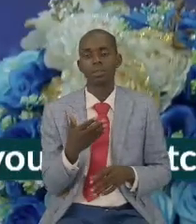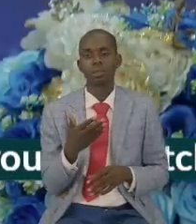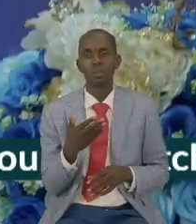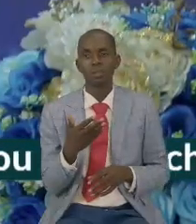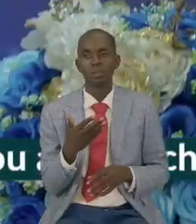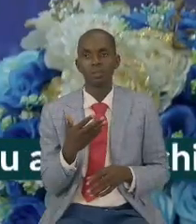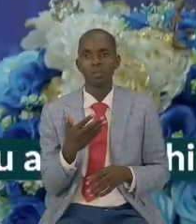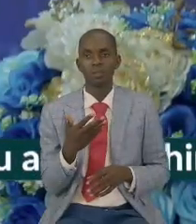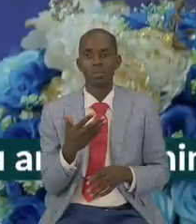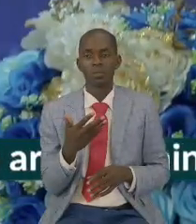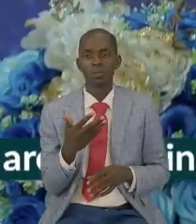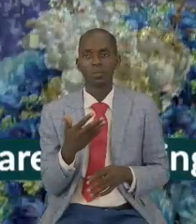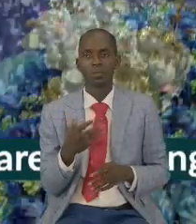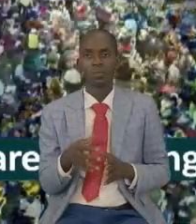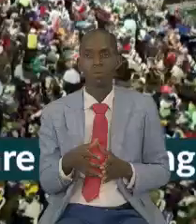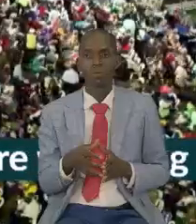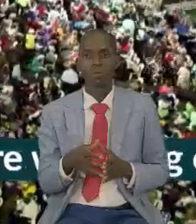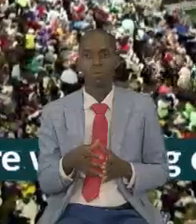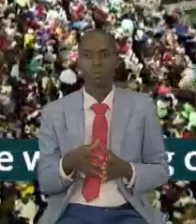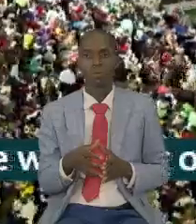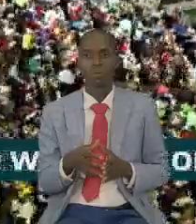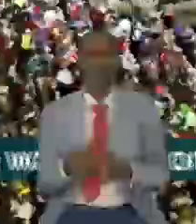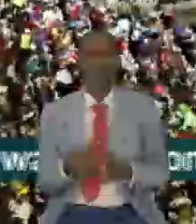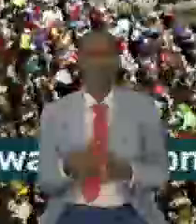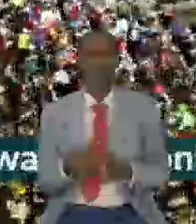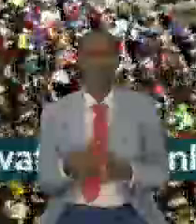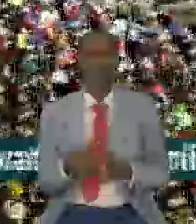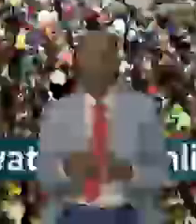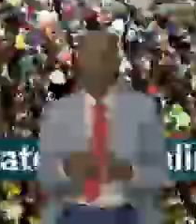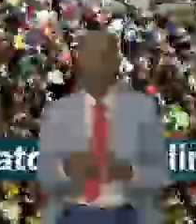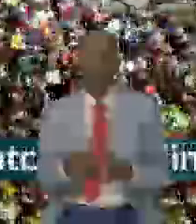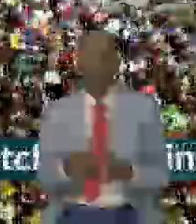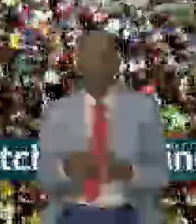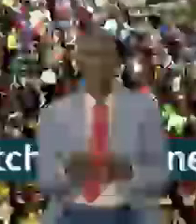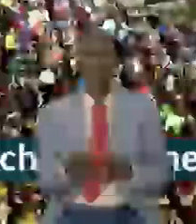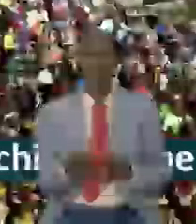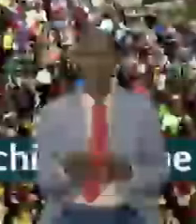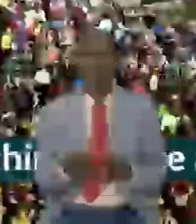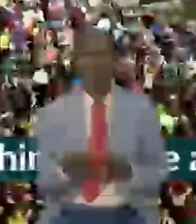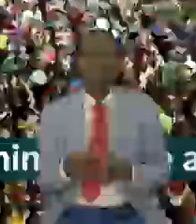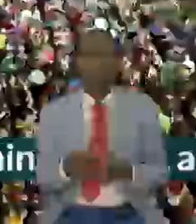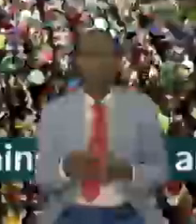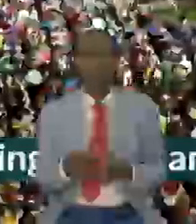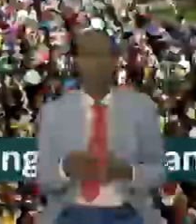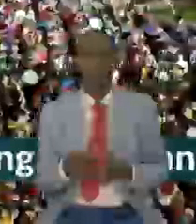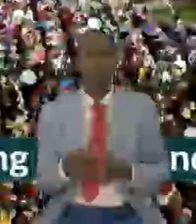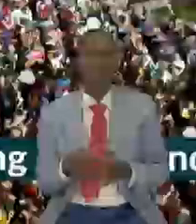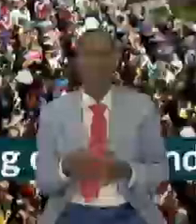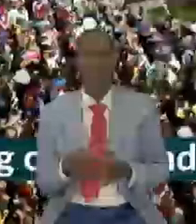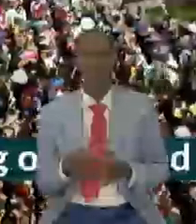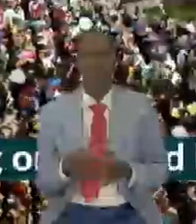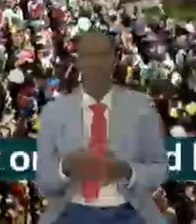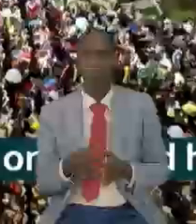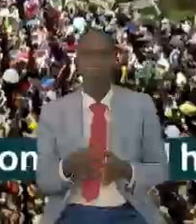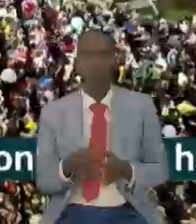repented, let's go after them. Region overseers, group pastors, all workers, choristers, do that now